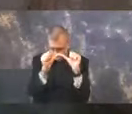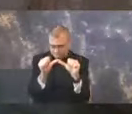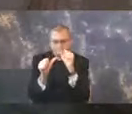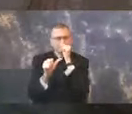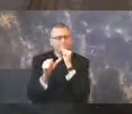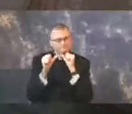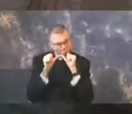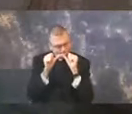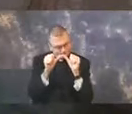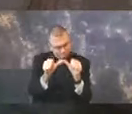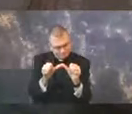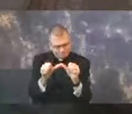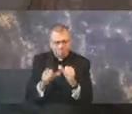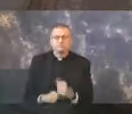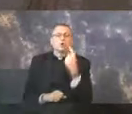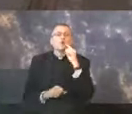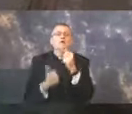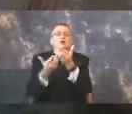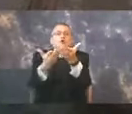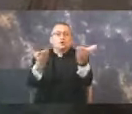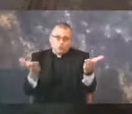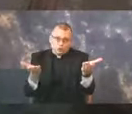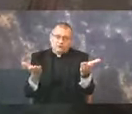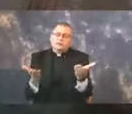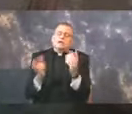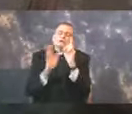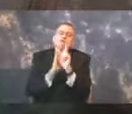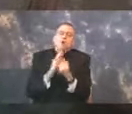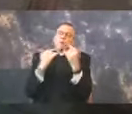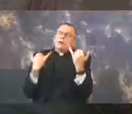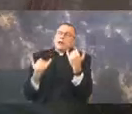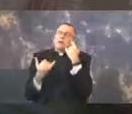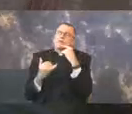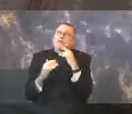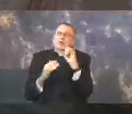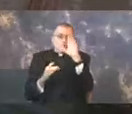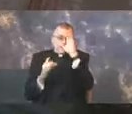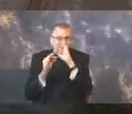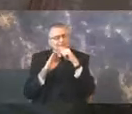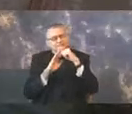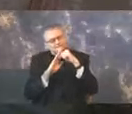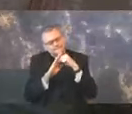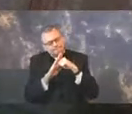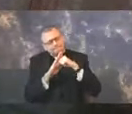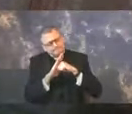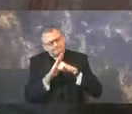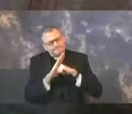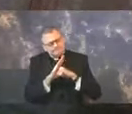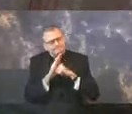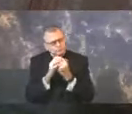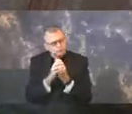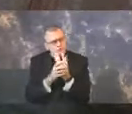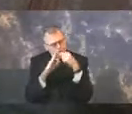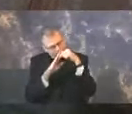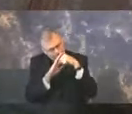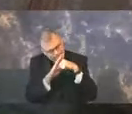For you, the laity, this is a moment to deepen your faith, our faith, and the church's